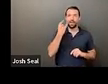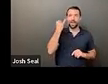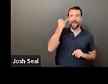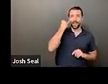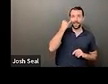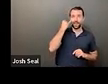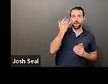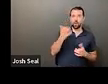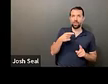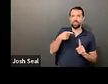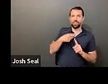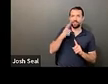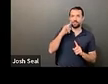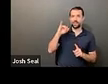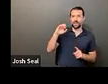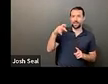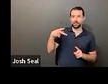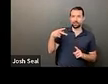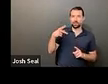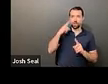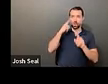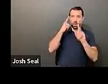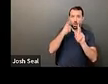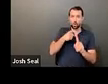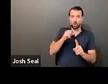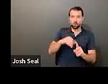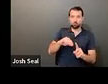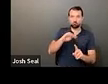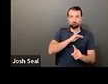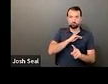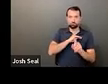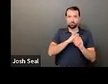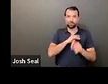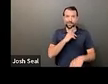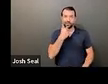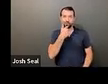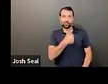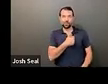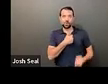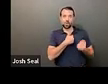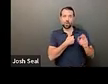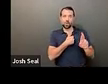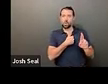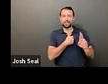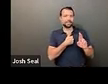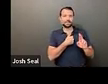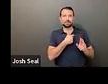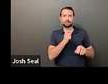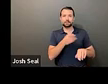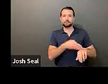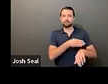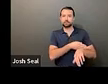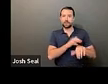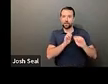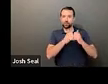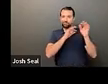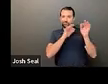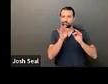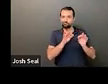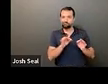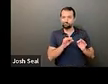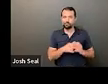does it look? Because we want you to be successful. We want you to do well. So if you send us a hypothetical goal in an